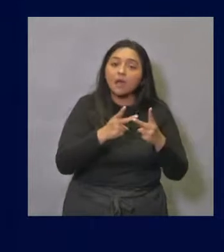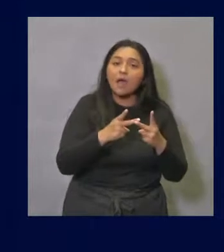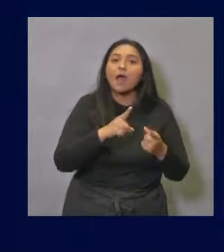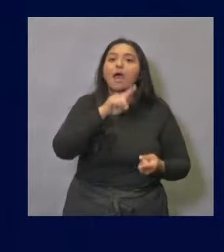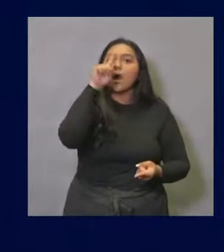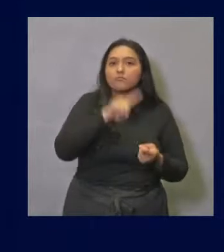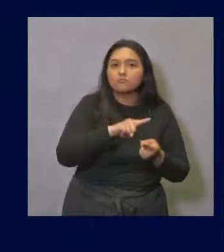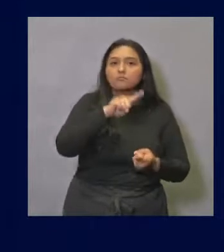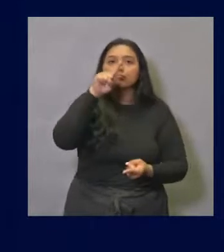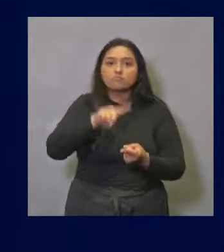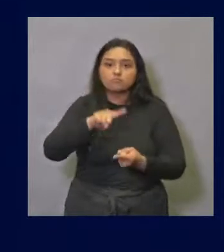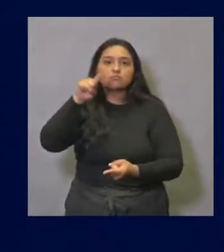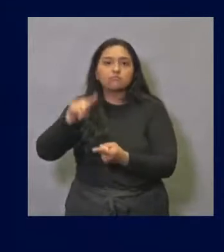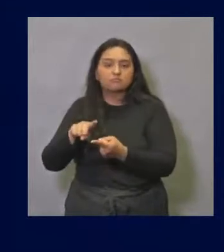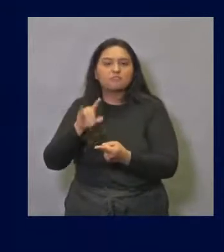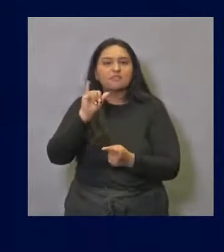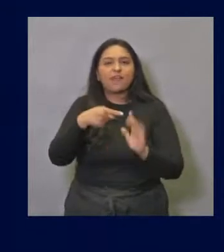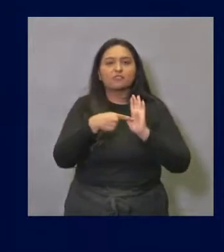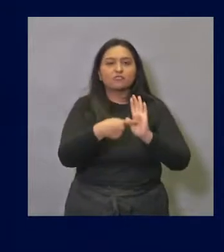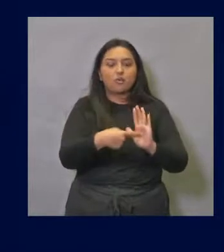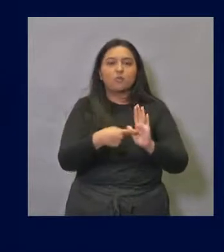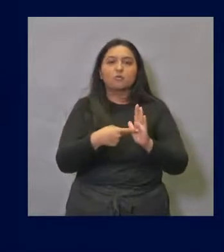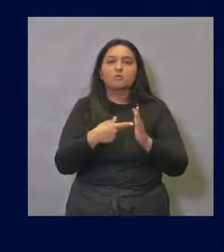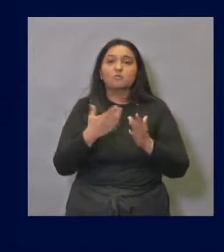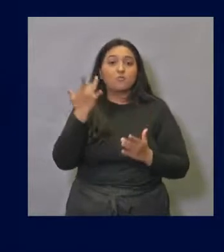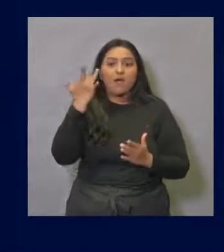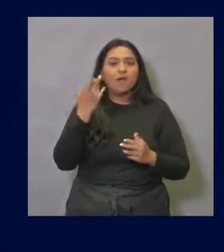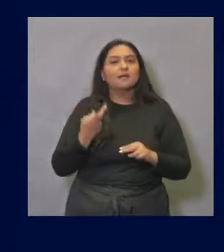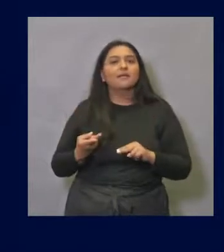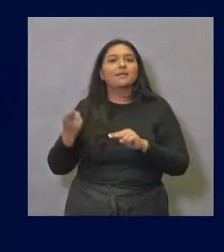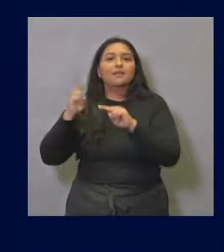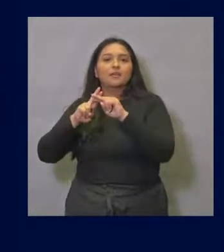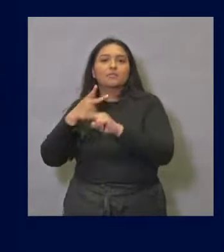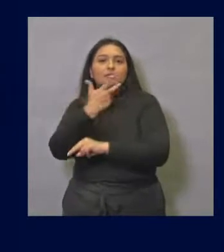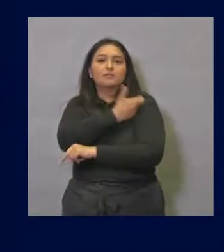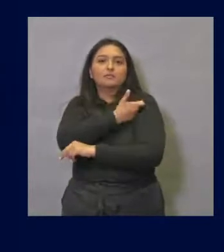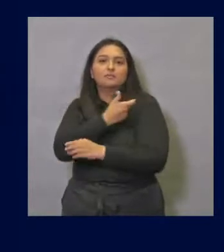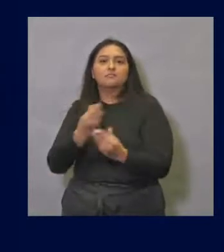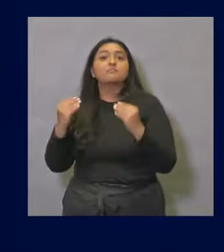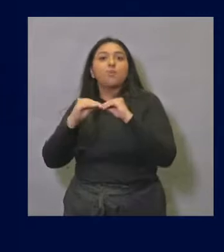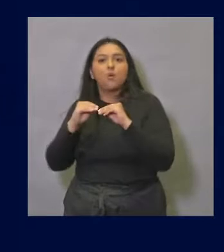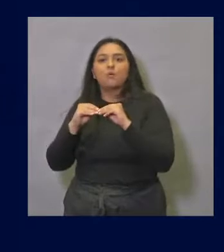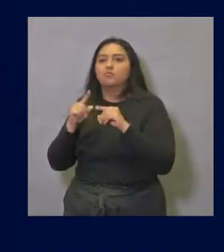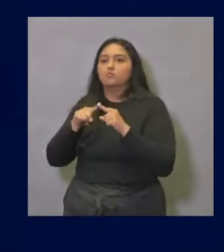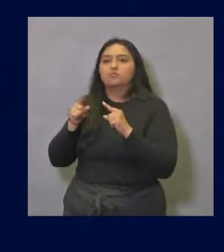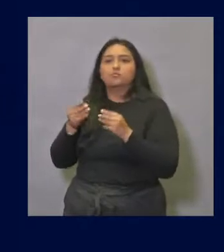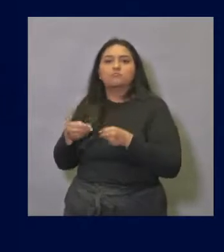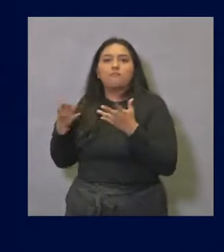in outbreaks also reflects increases in vaccination rates among workers.